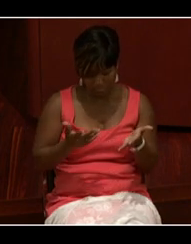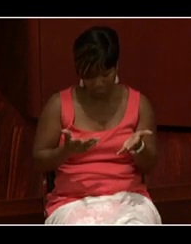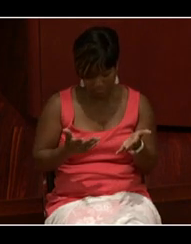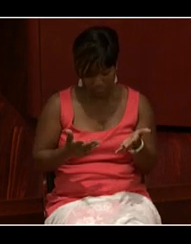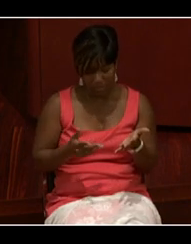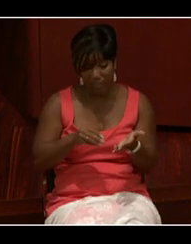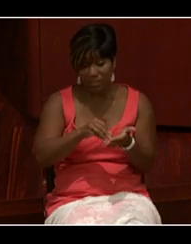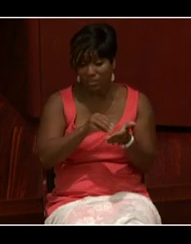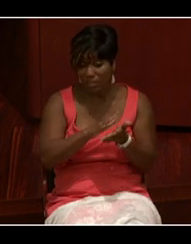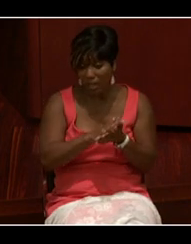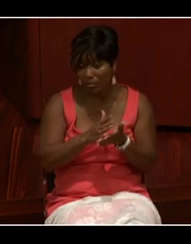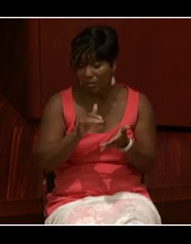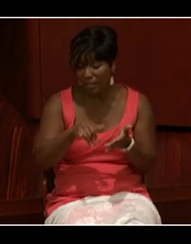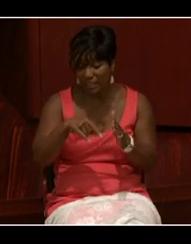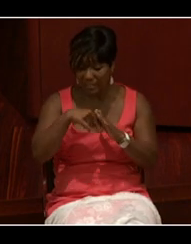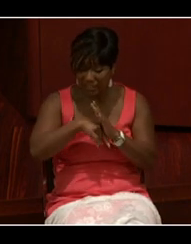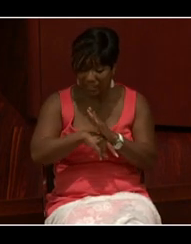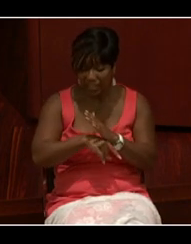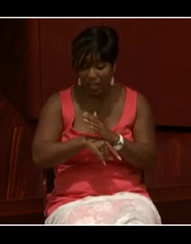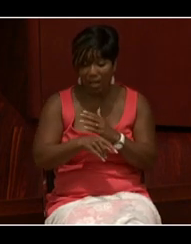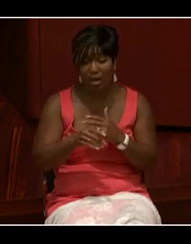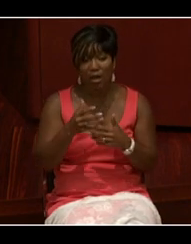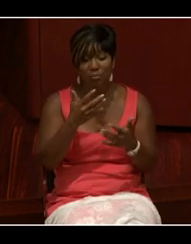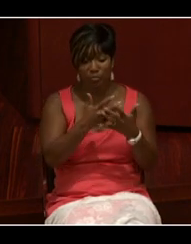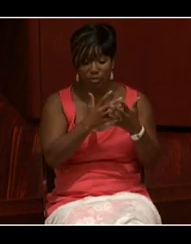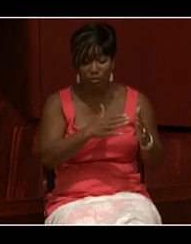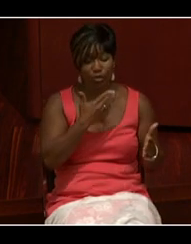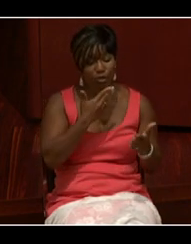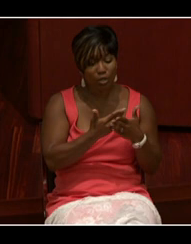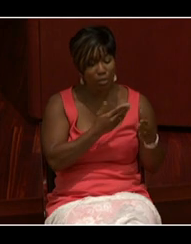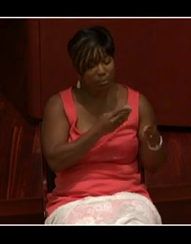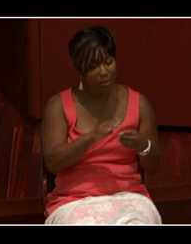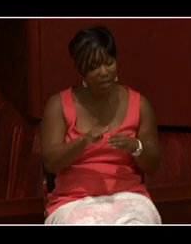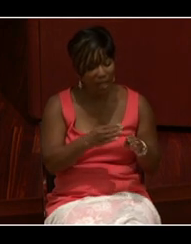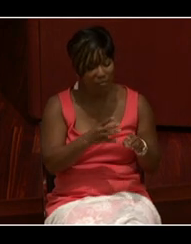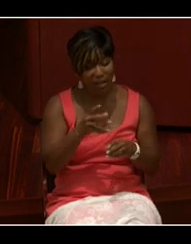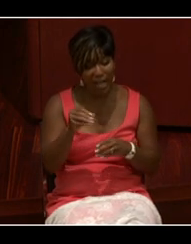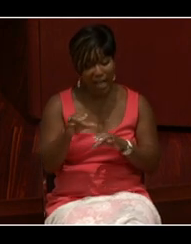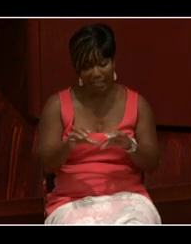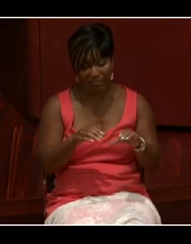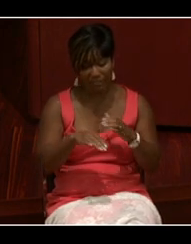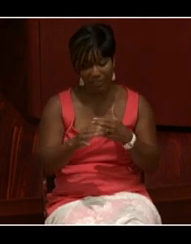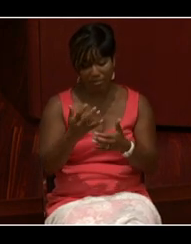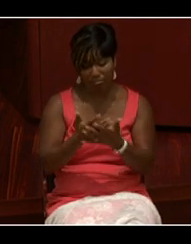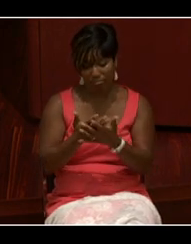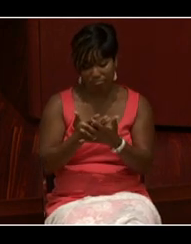to documents that detail prisoners' good behavior and activities in prison,